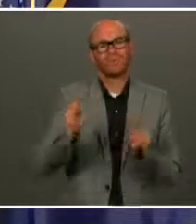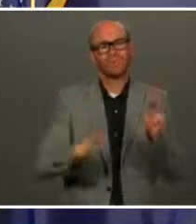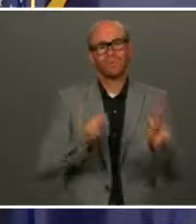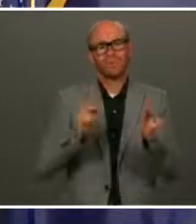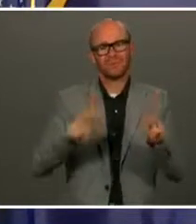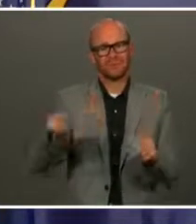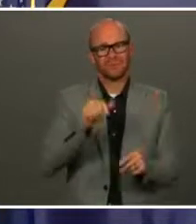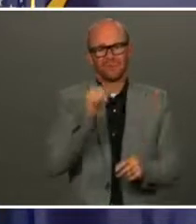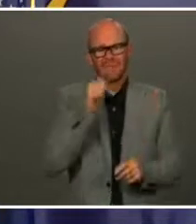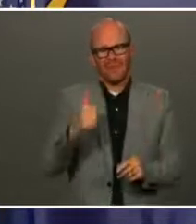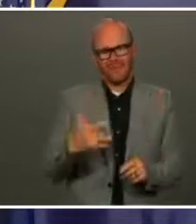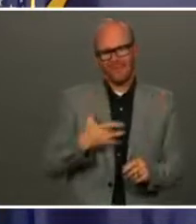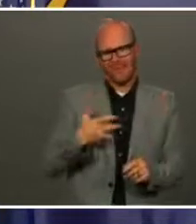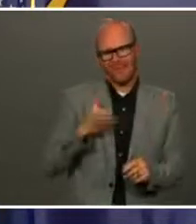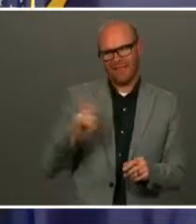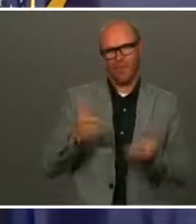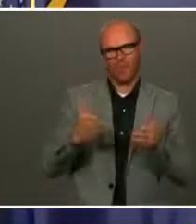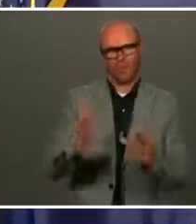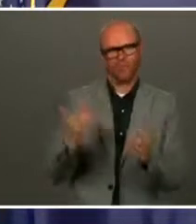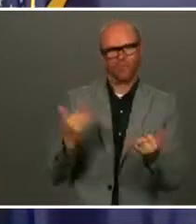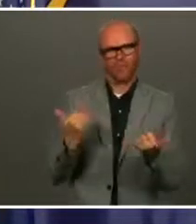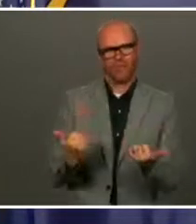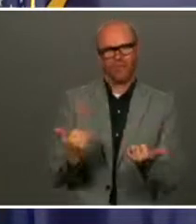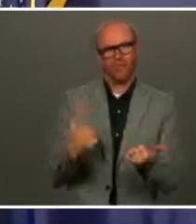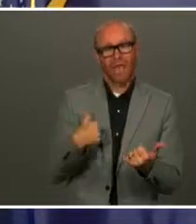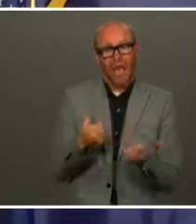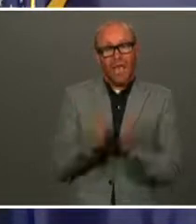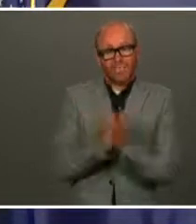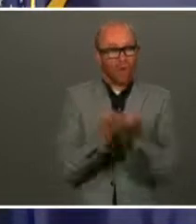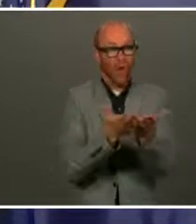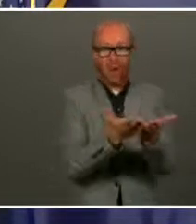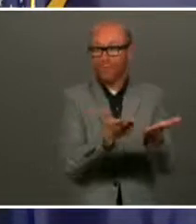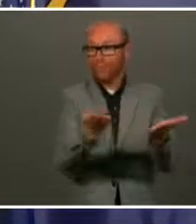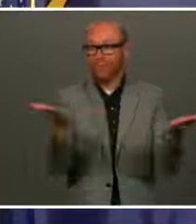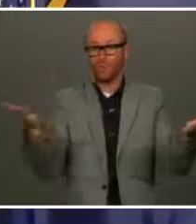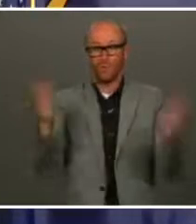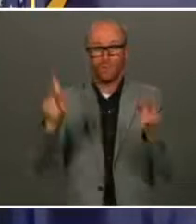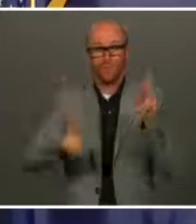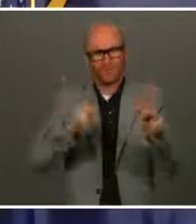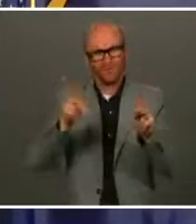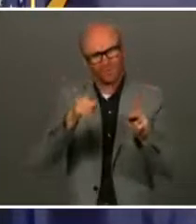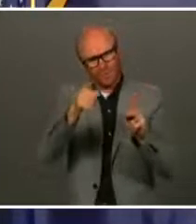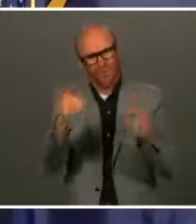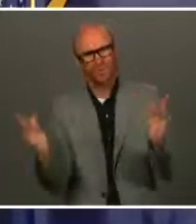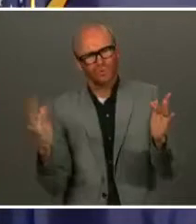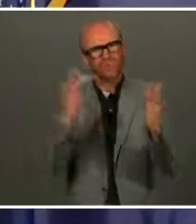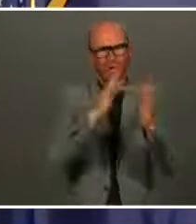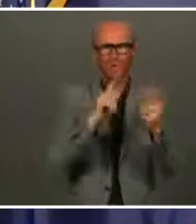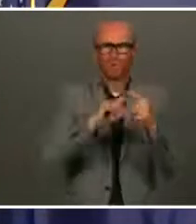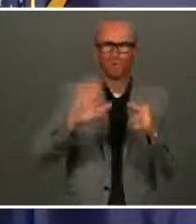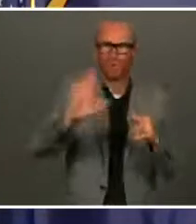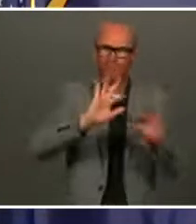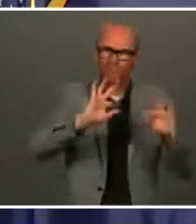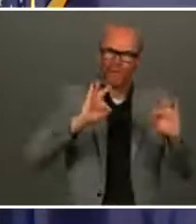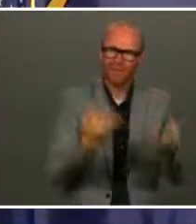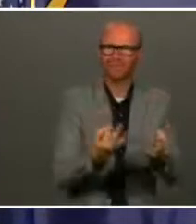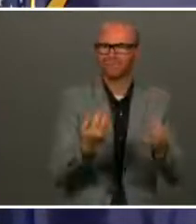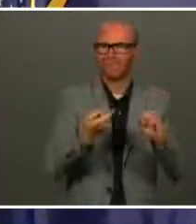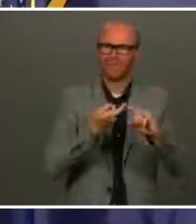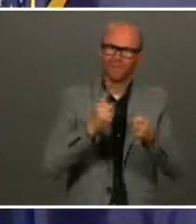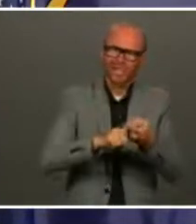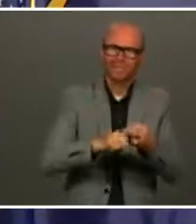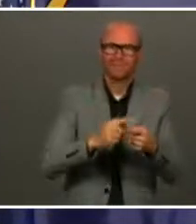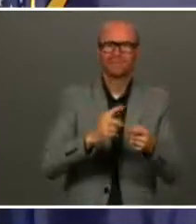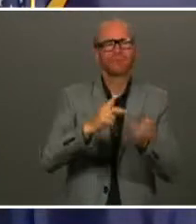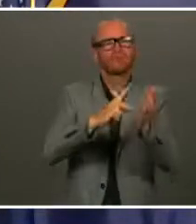feeling that way right now, I would ask you all to reach out to your family members and your friends